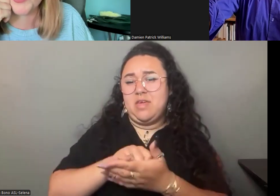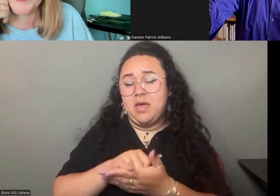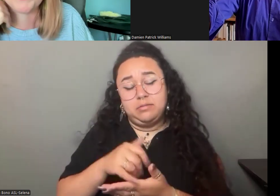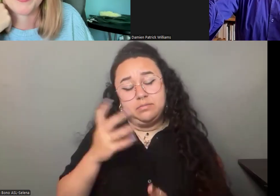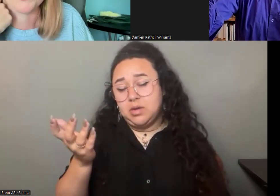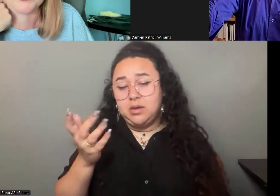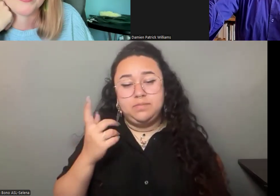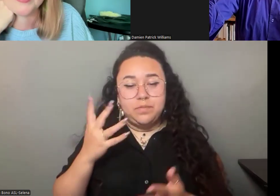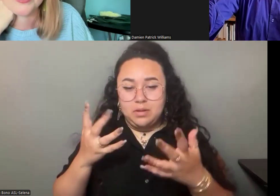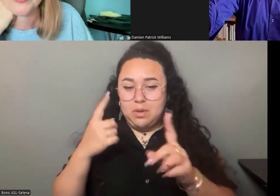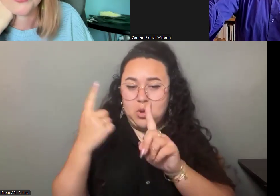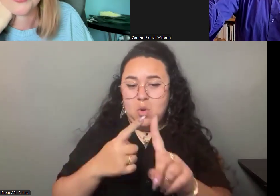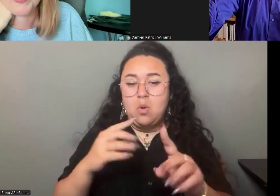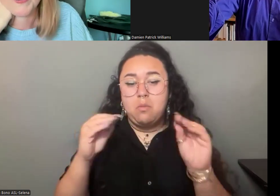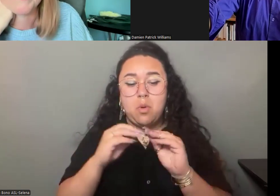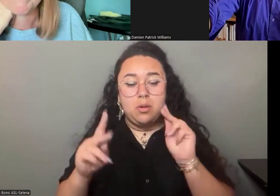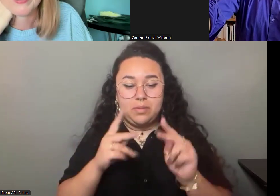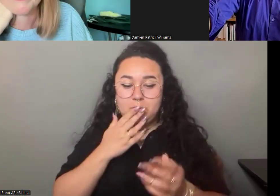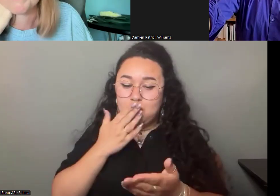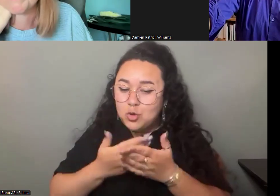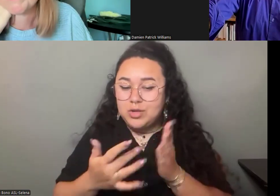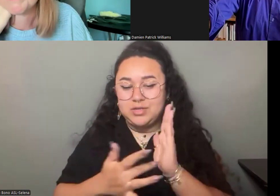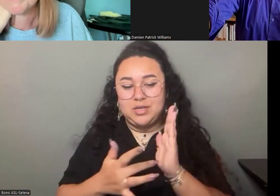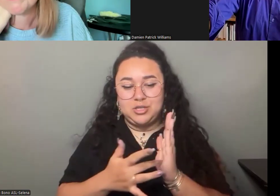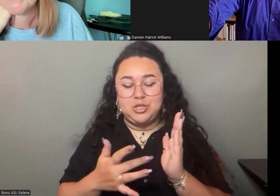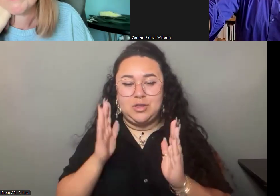for more people to have good technologies that serve them well. Yeah.